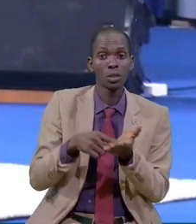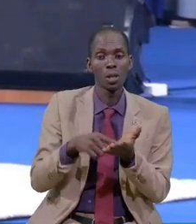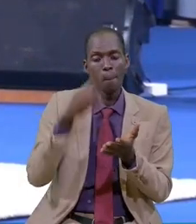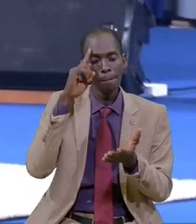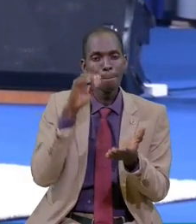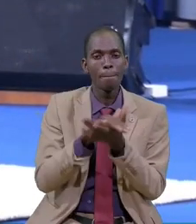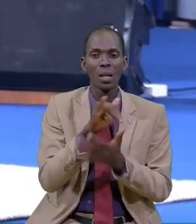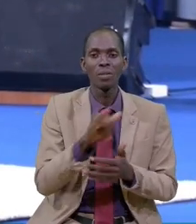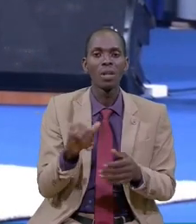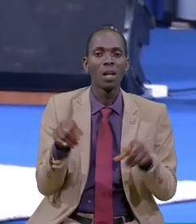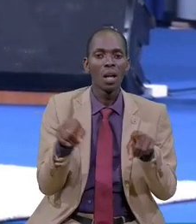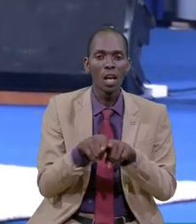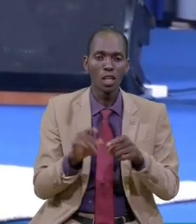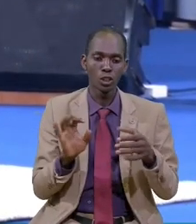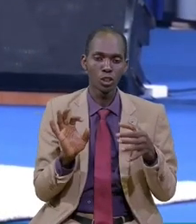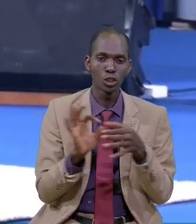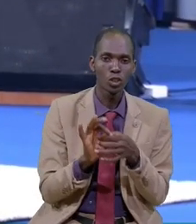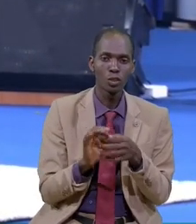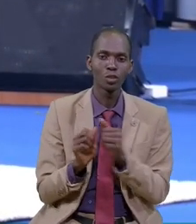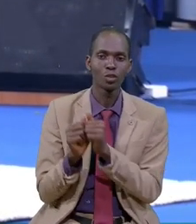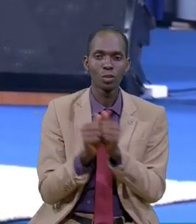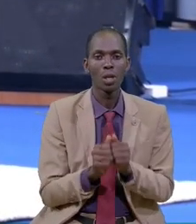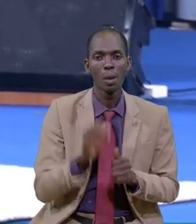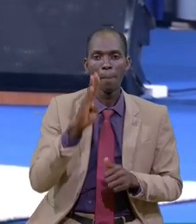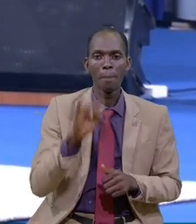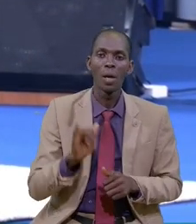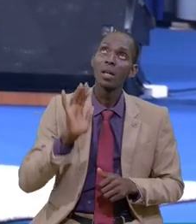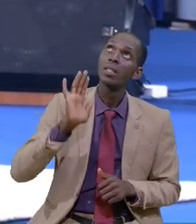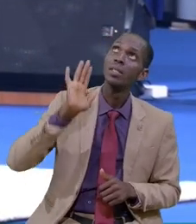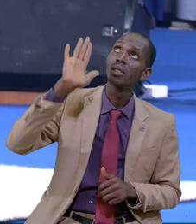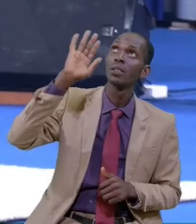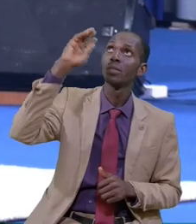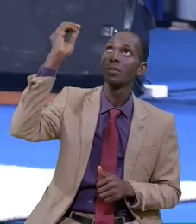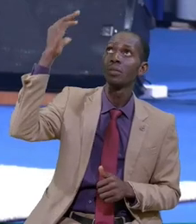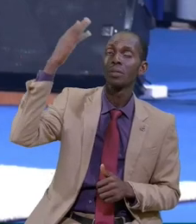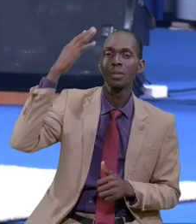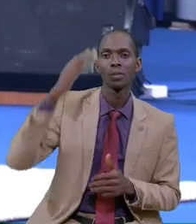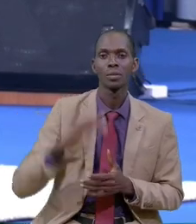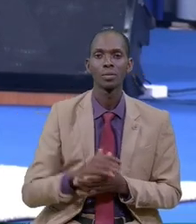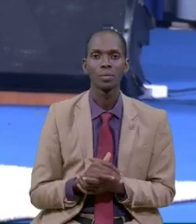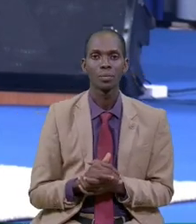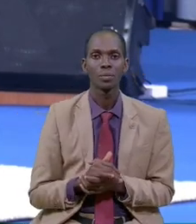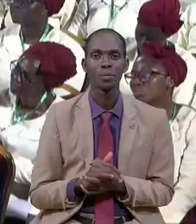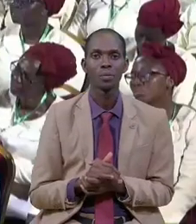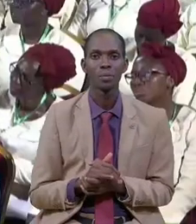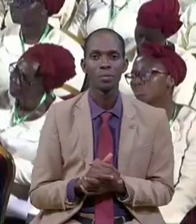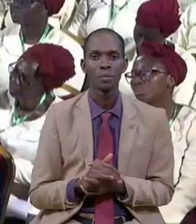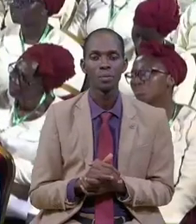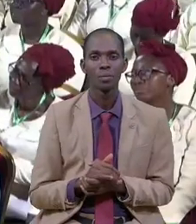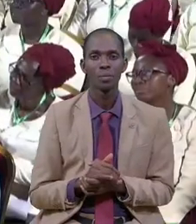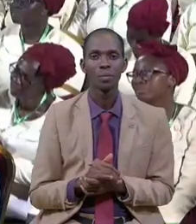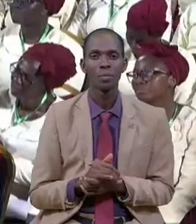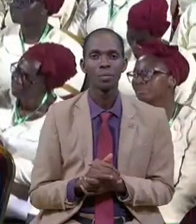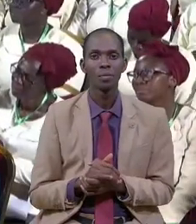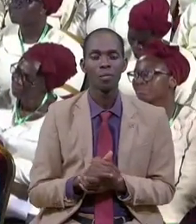as joined together by His grace. Reconnaître et croire comme joint par sa grâce.